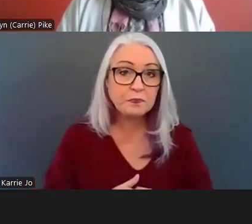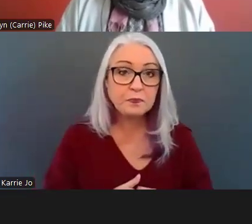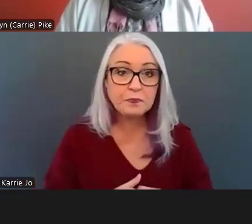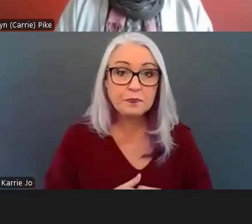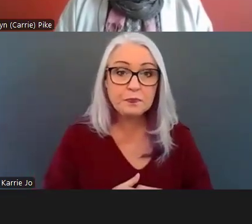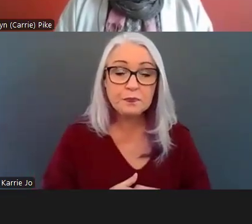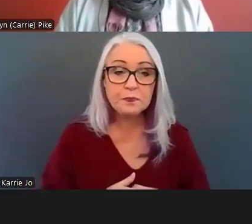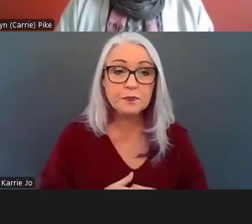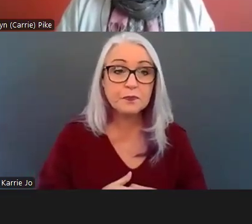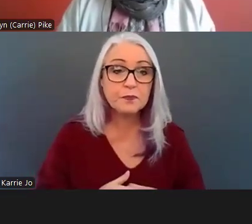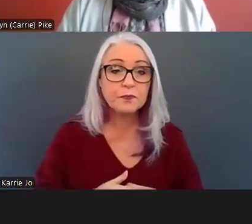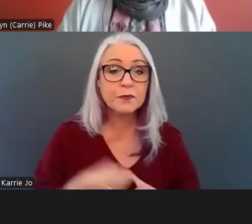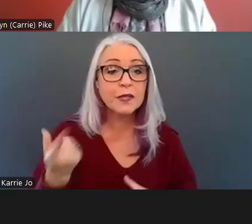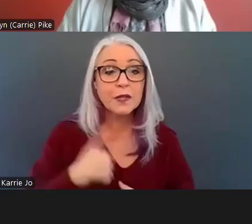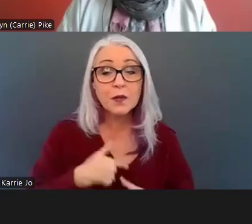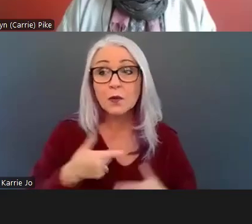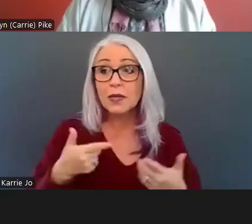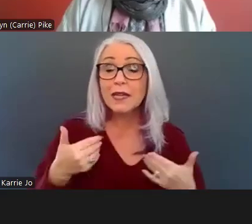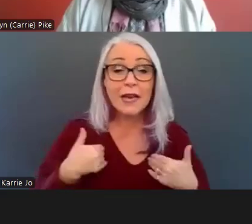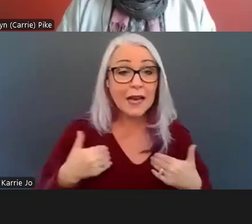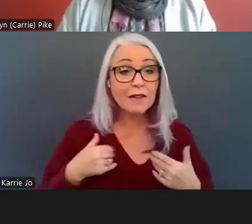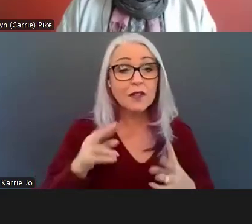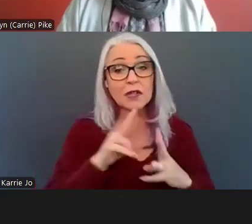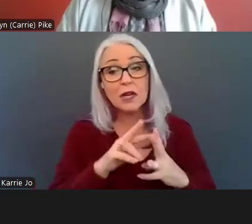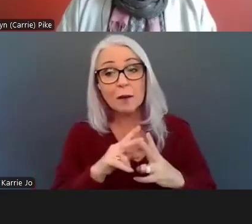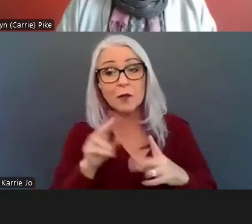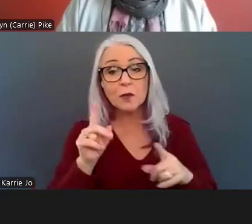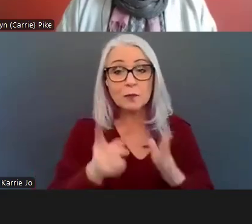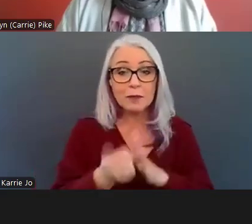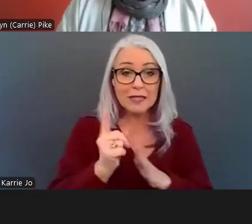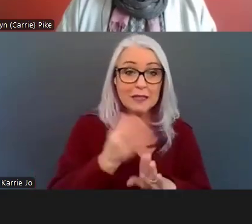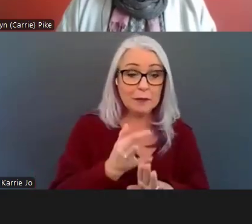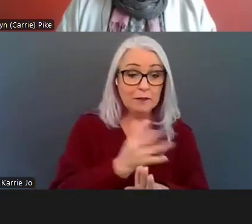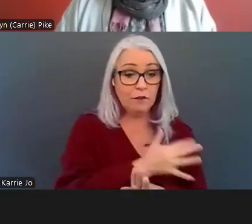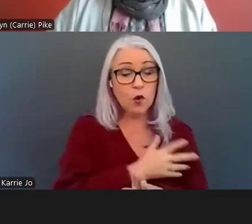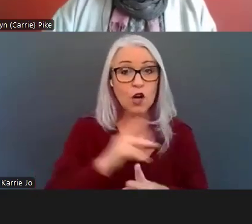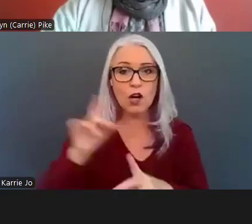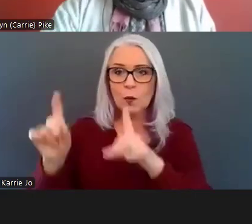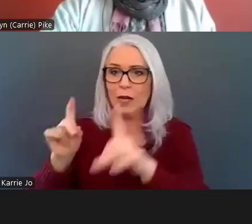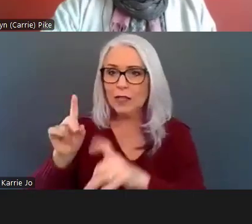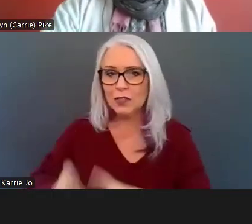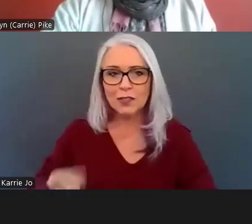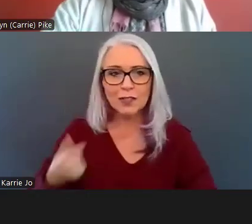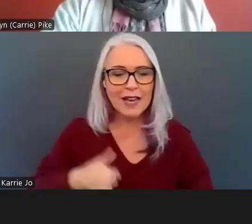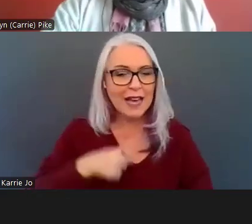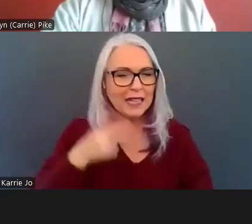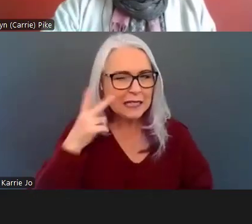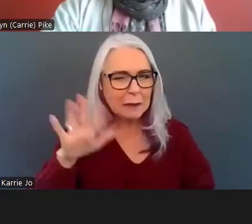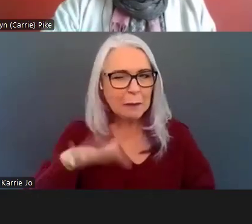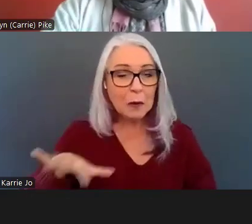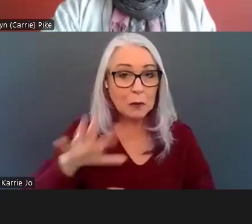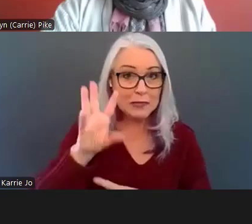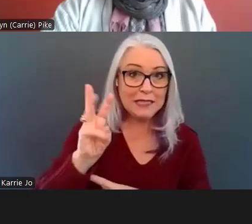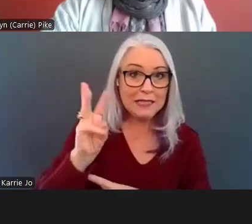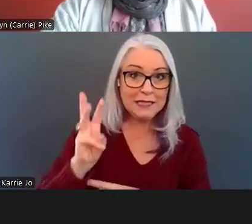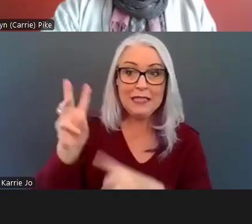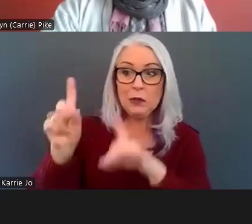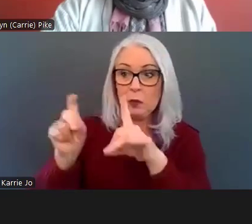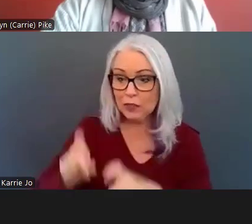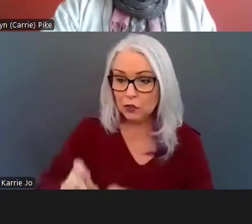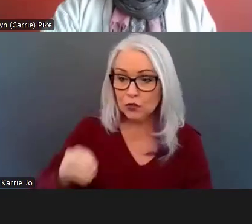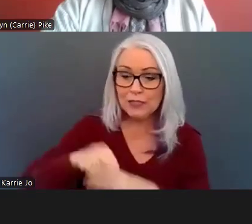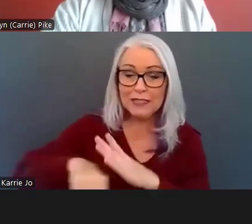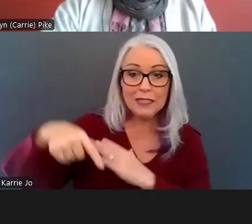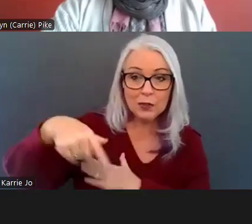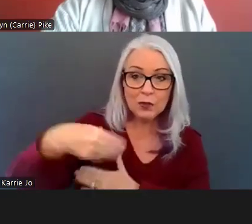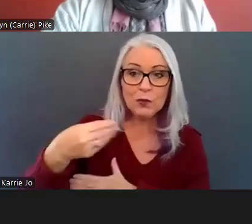So we still have just a couple minutes before we're going to start into the questions, and I see there's at least 16 questions in the Q&A, and